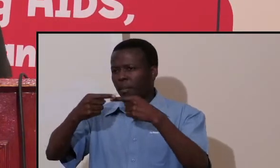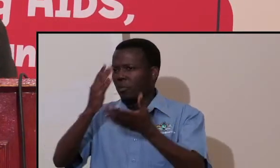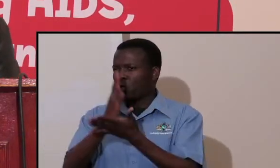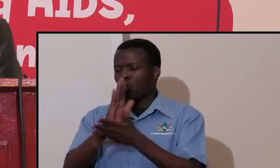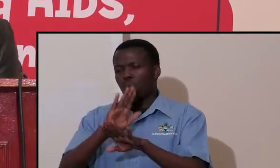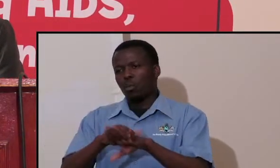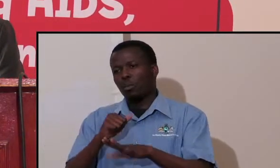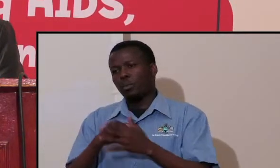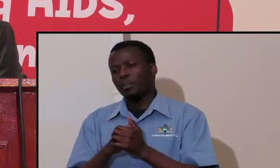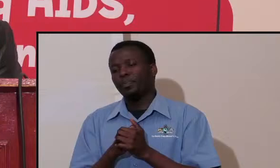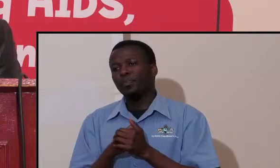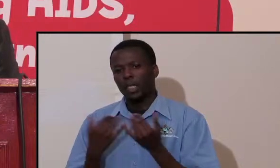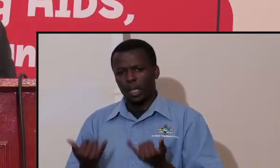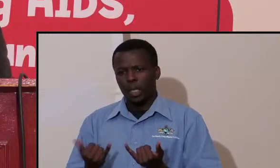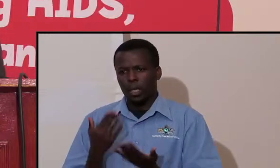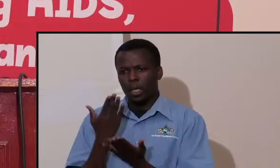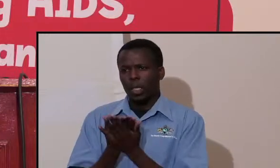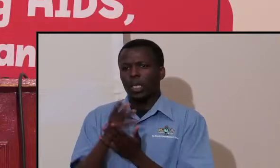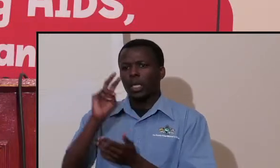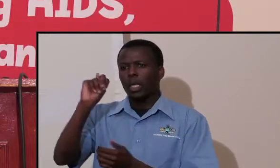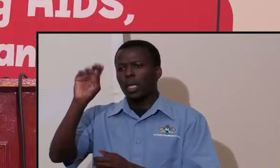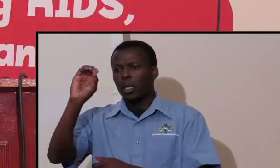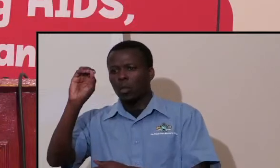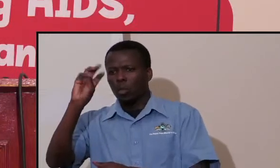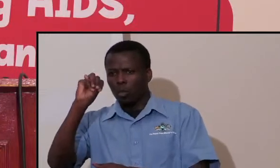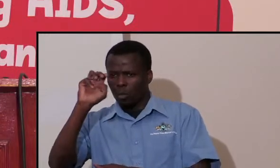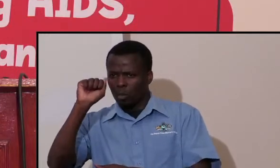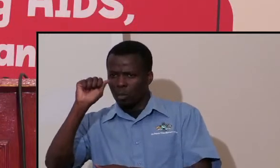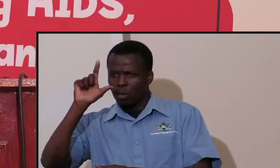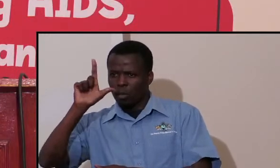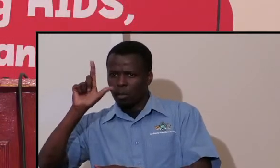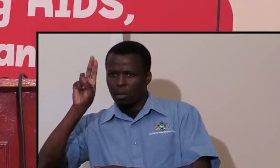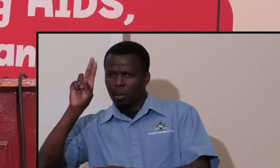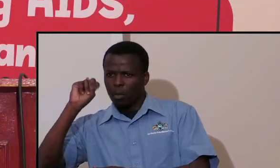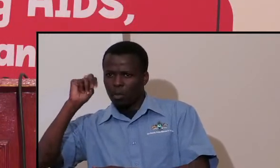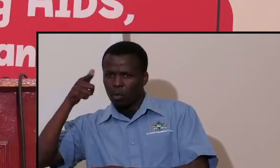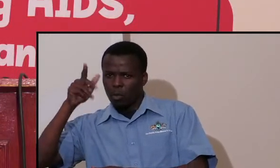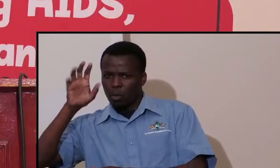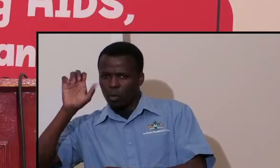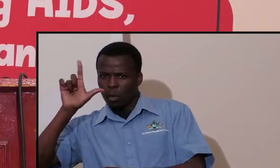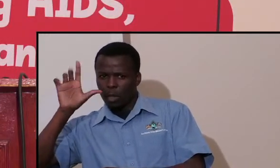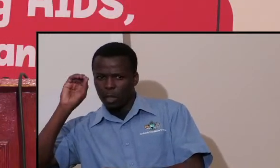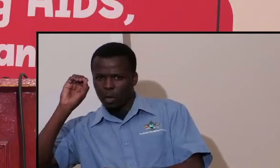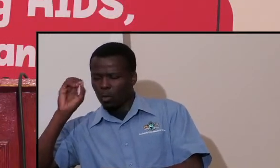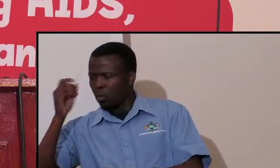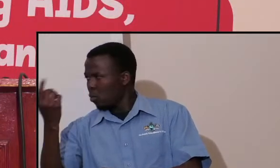invite Nomalungelo to give us the brief entertainment.